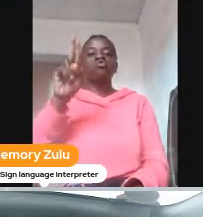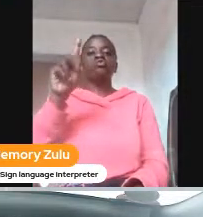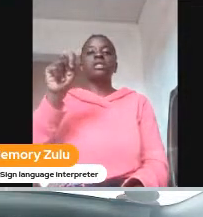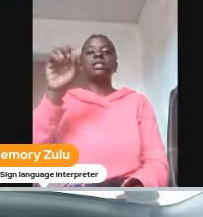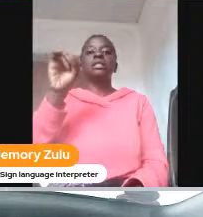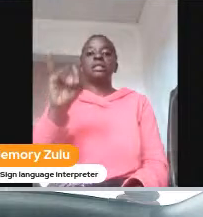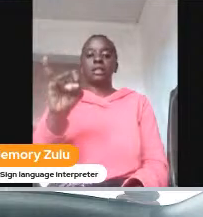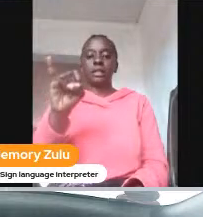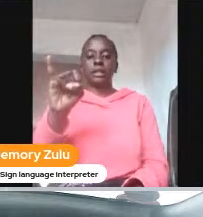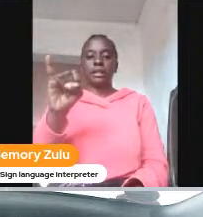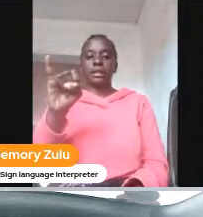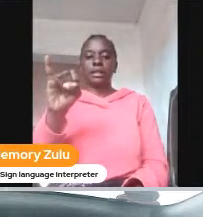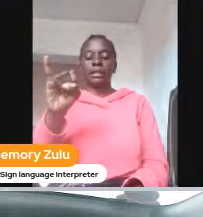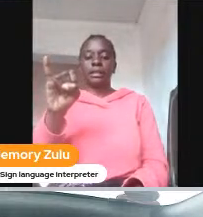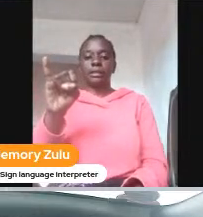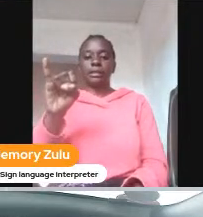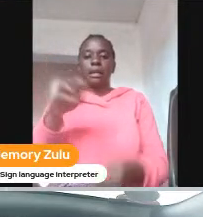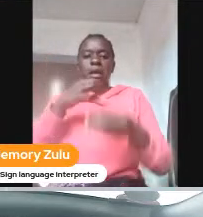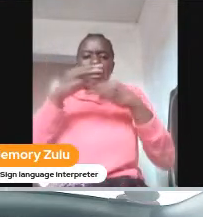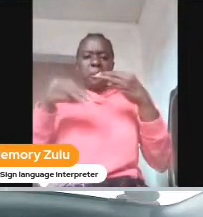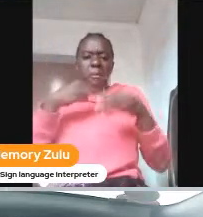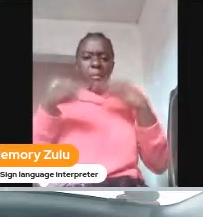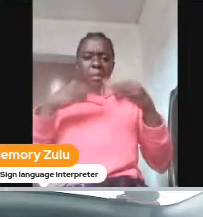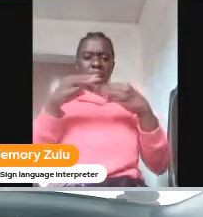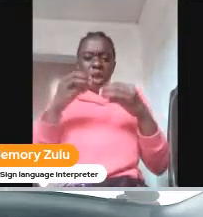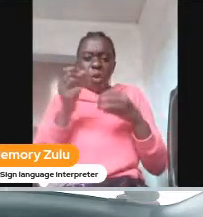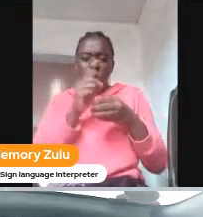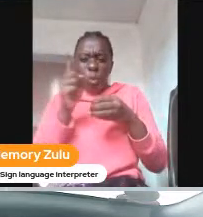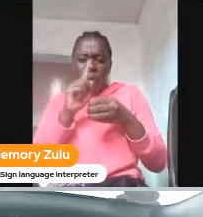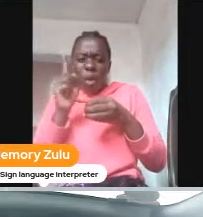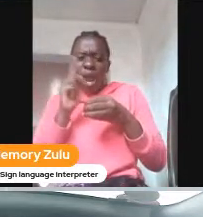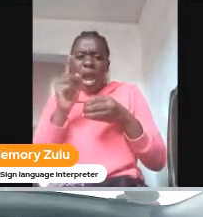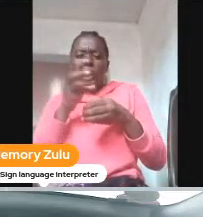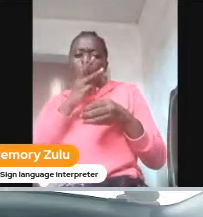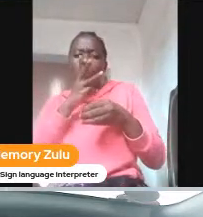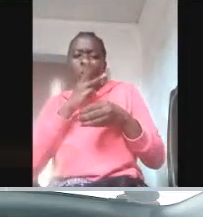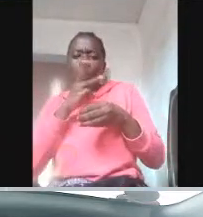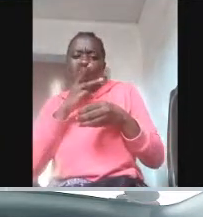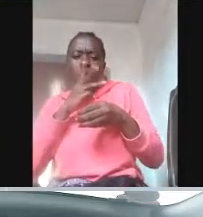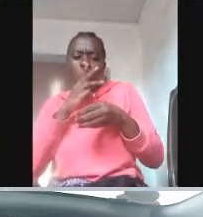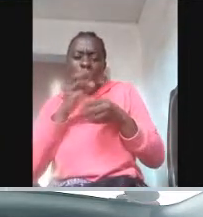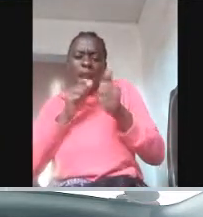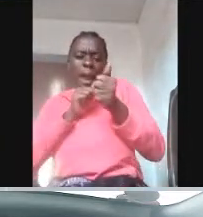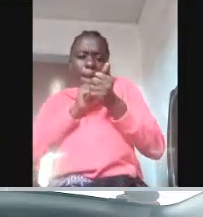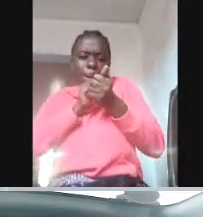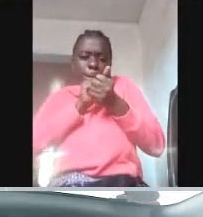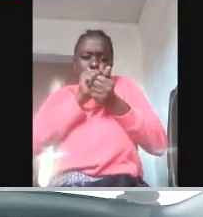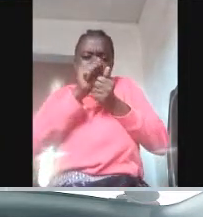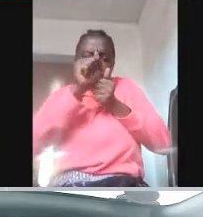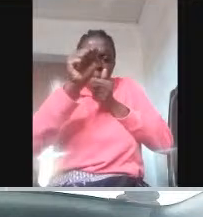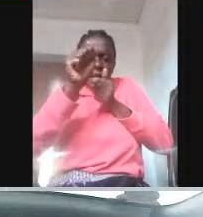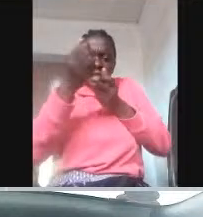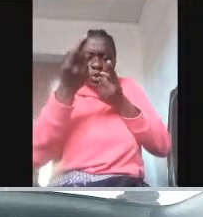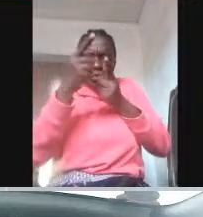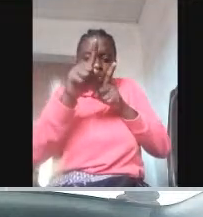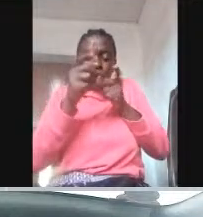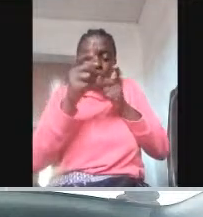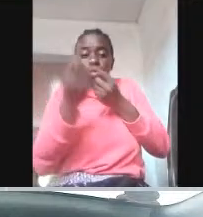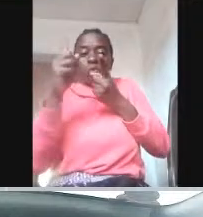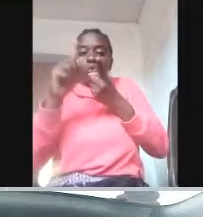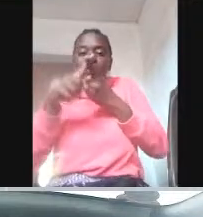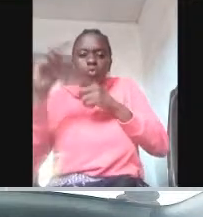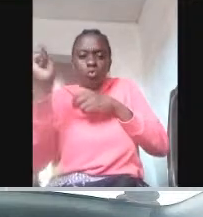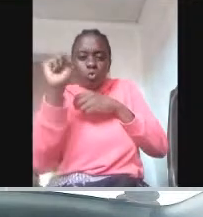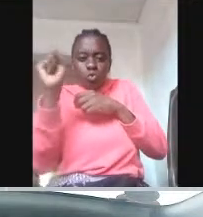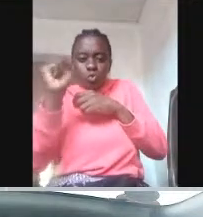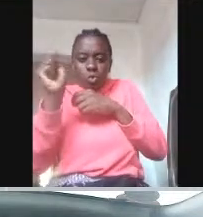tract infection which is caused by bacteria. And this one, it's also treatable. I think it didn't come out.